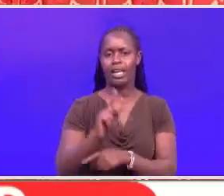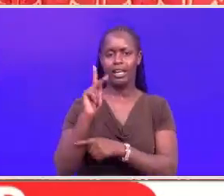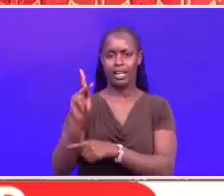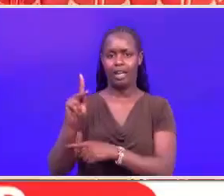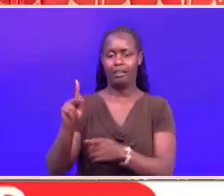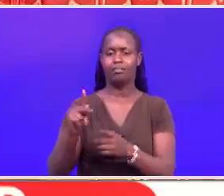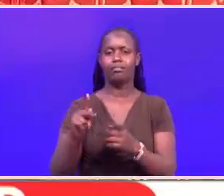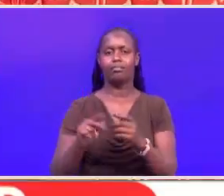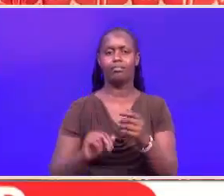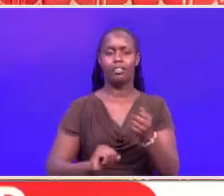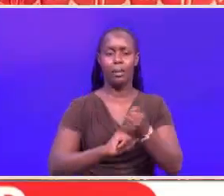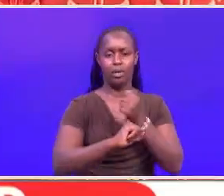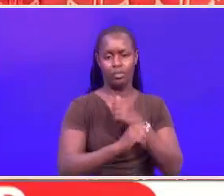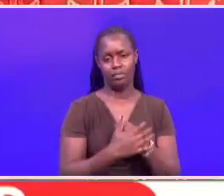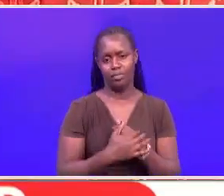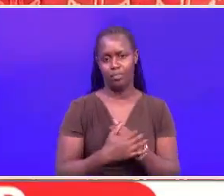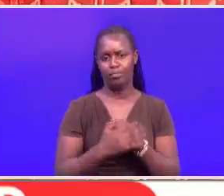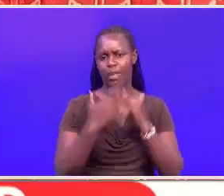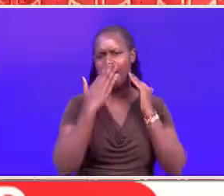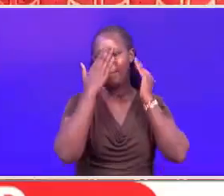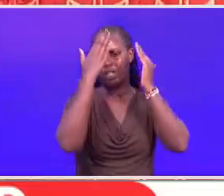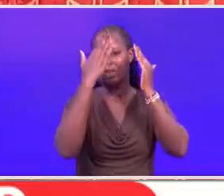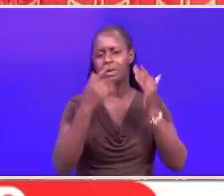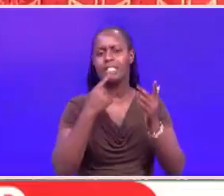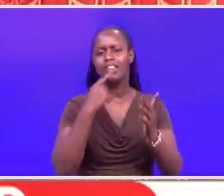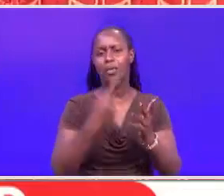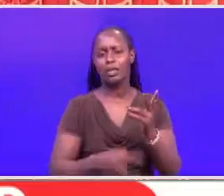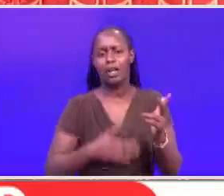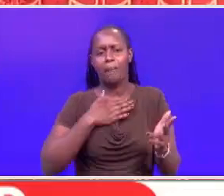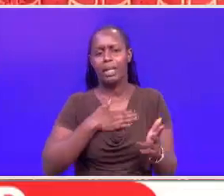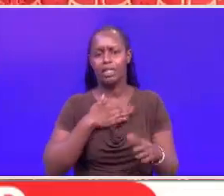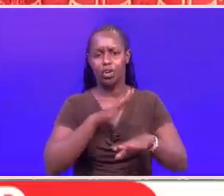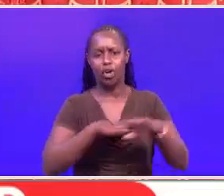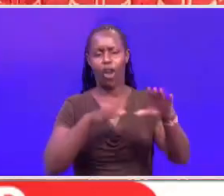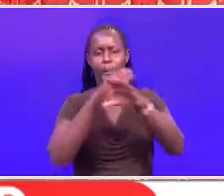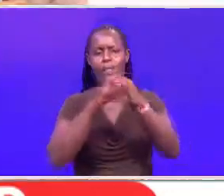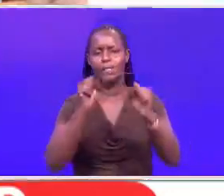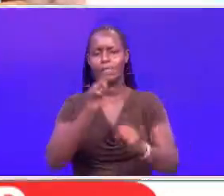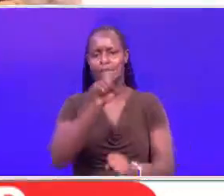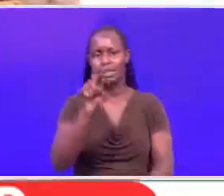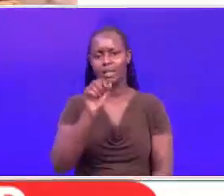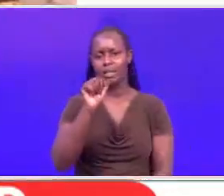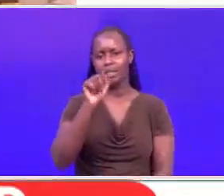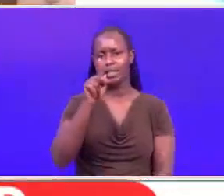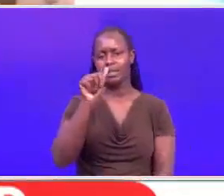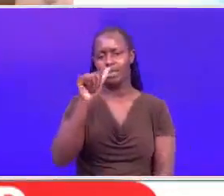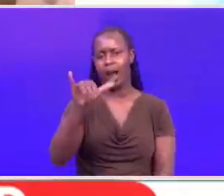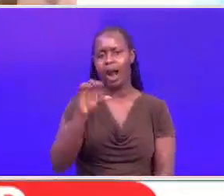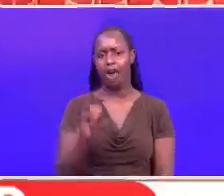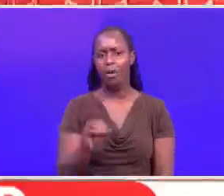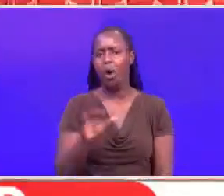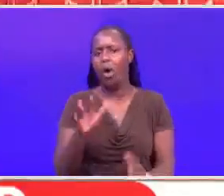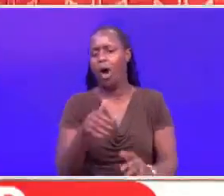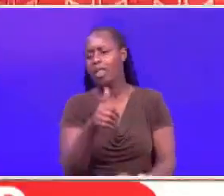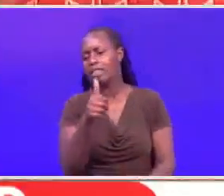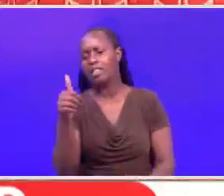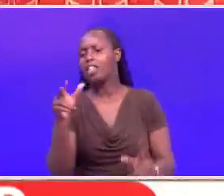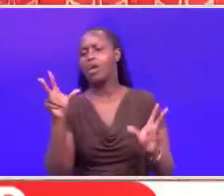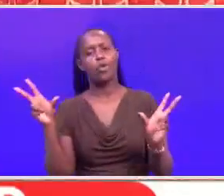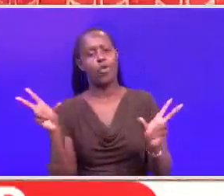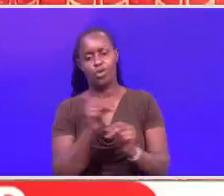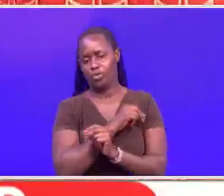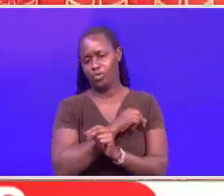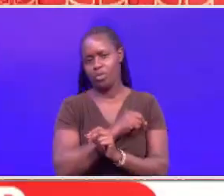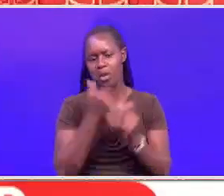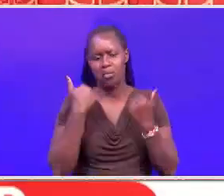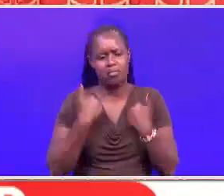kwamba jameni musinite majina mara Zakayo mara nani. And I want to tell you, I have no